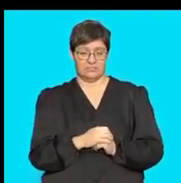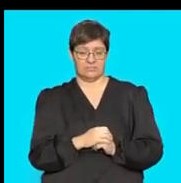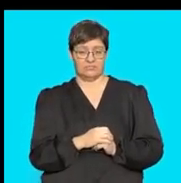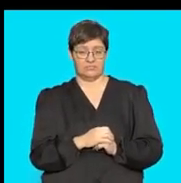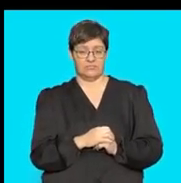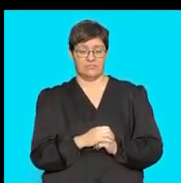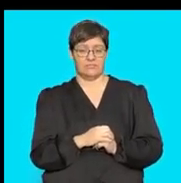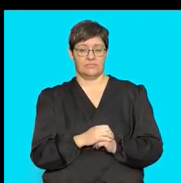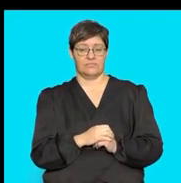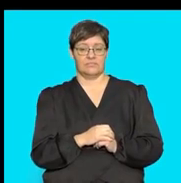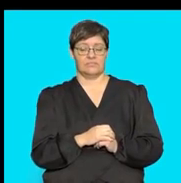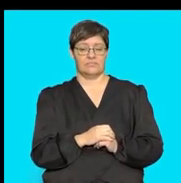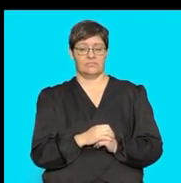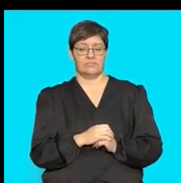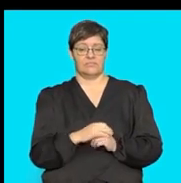degrees.